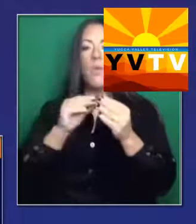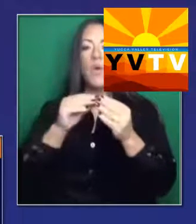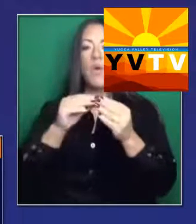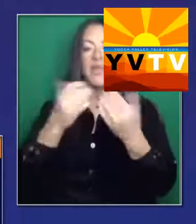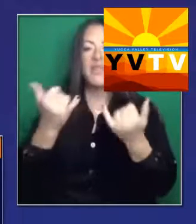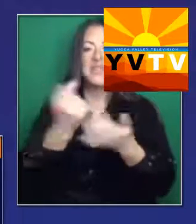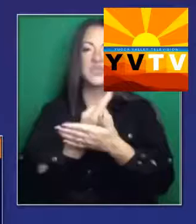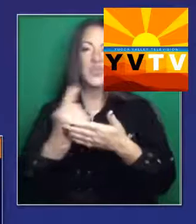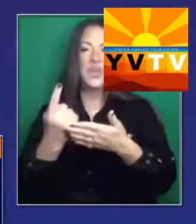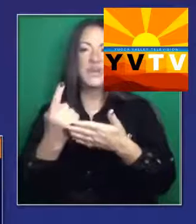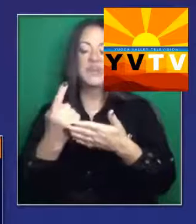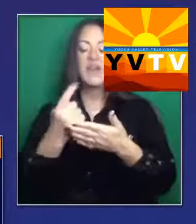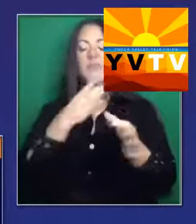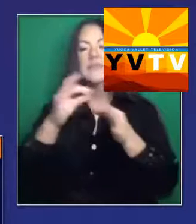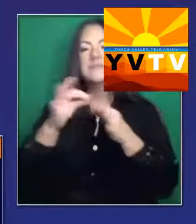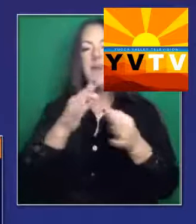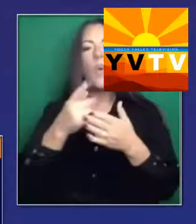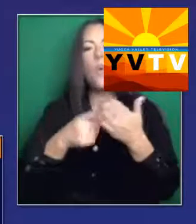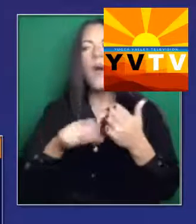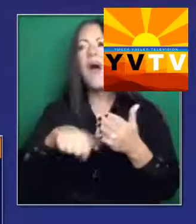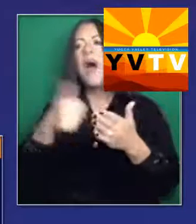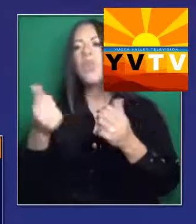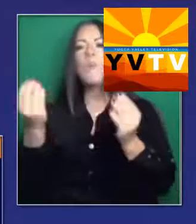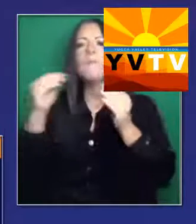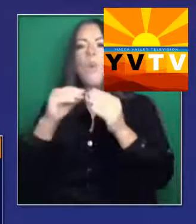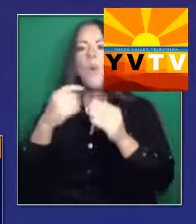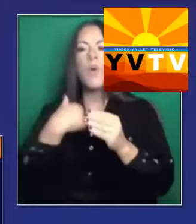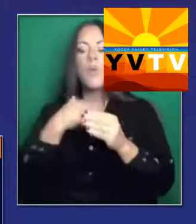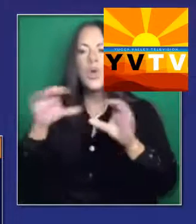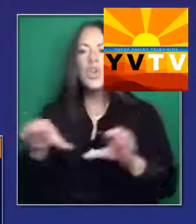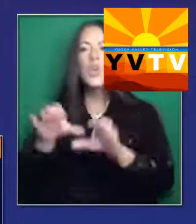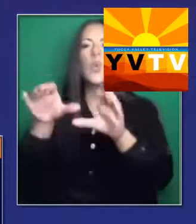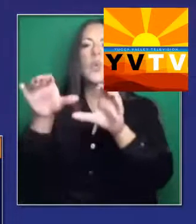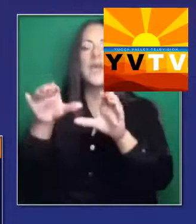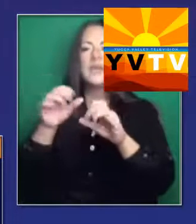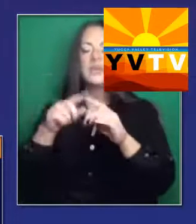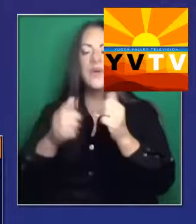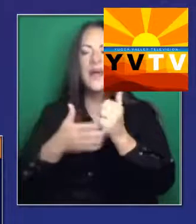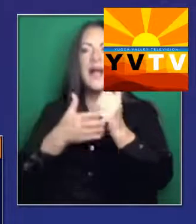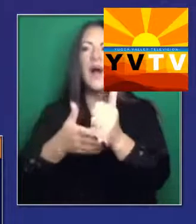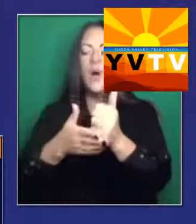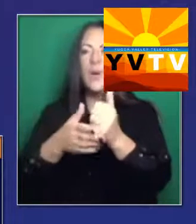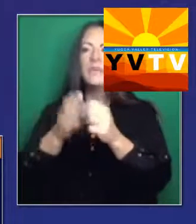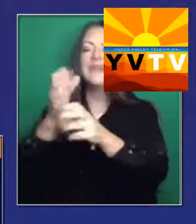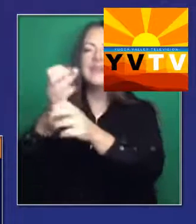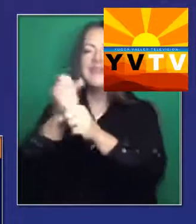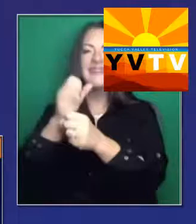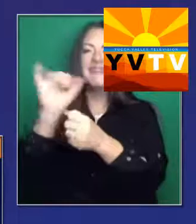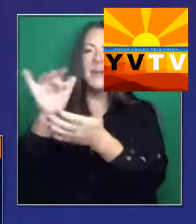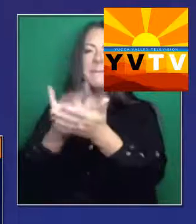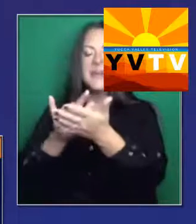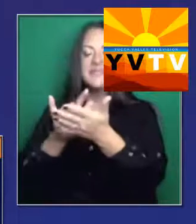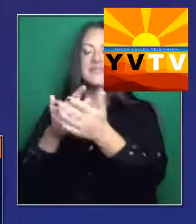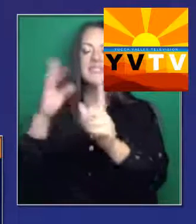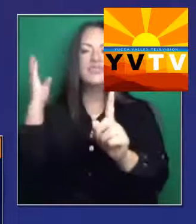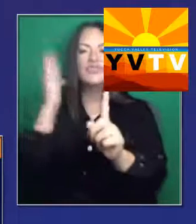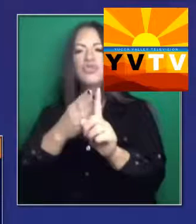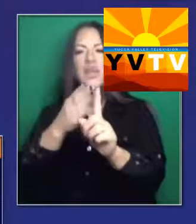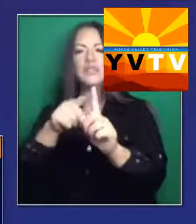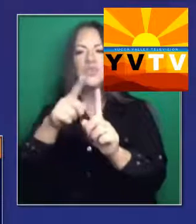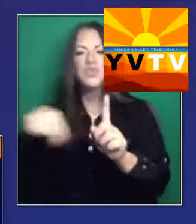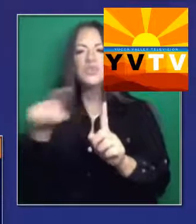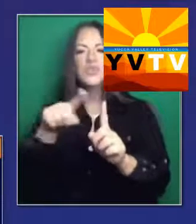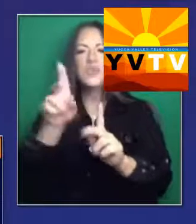in these efforts, meaning additional supports that we're putting in terms of the administration and the flexibility and the